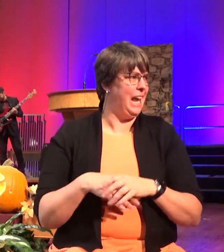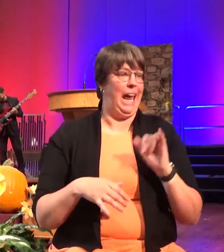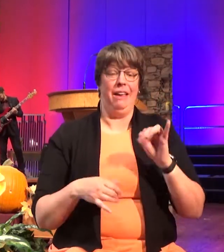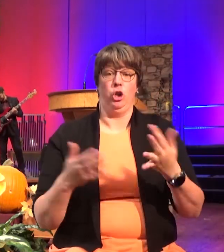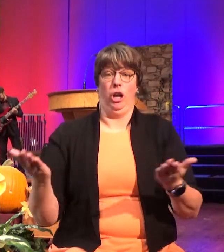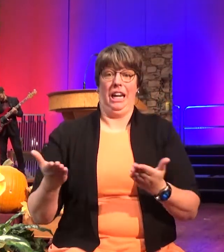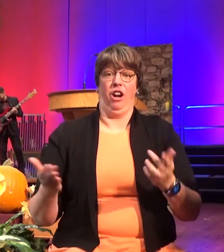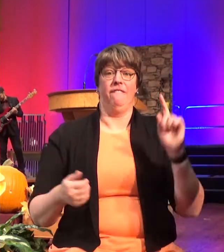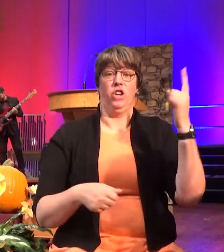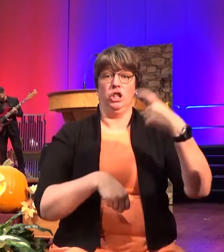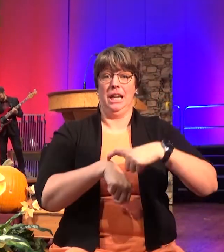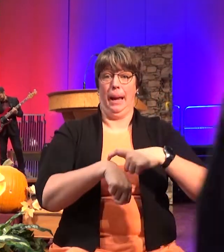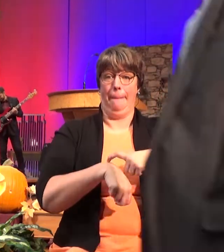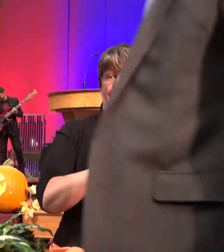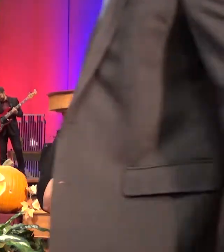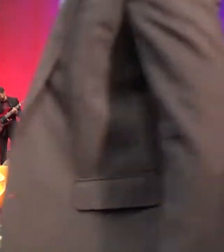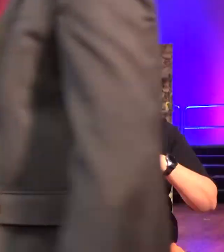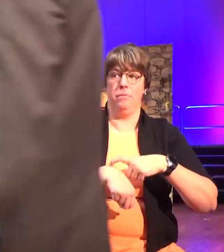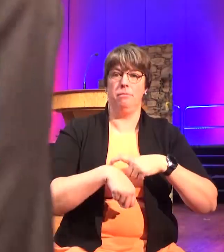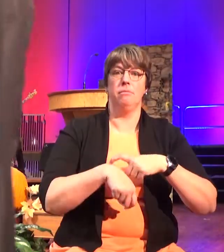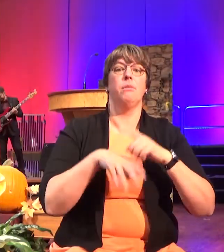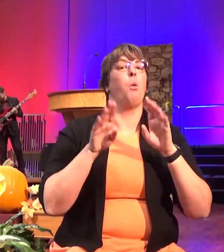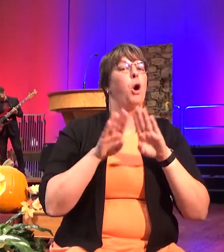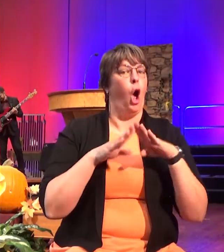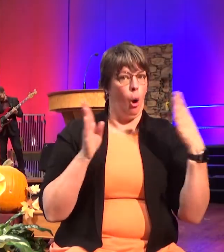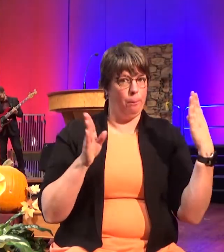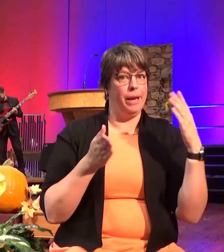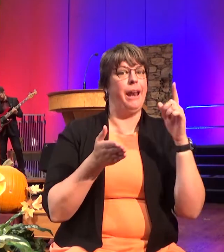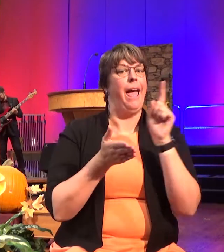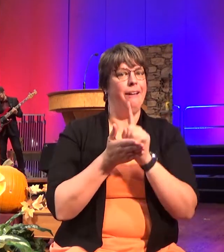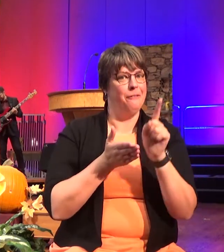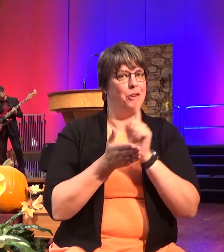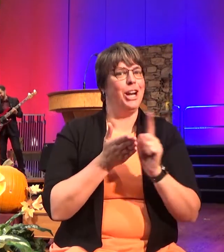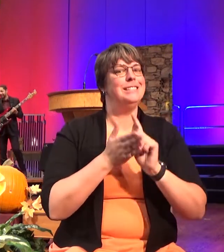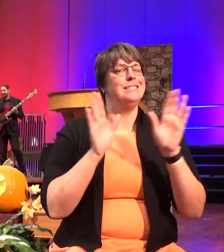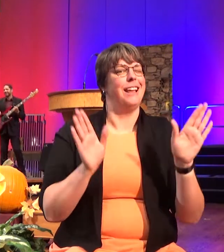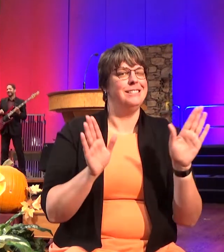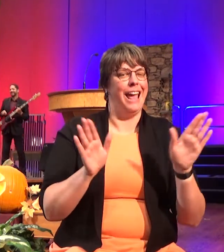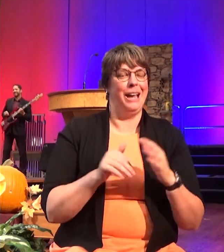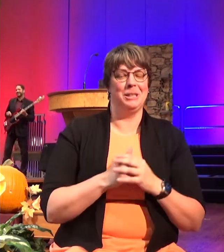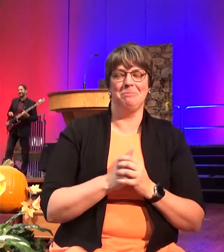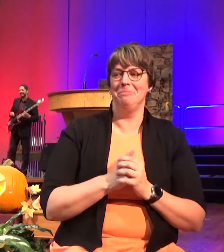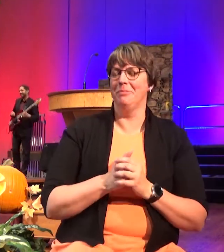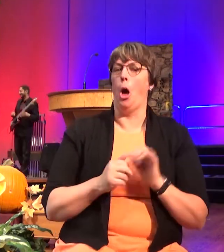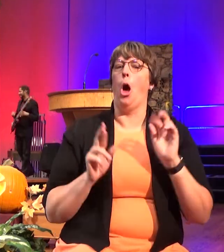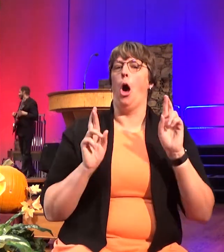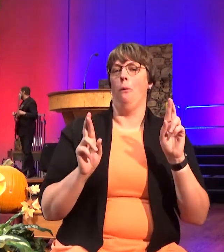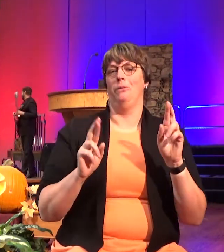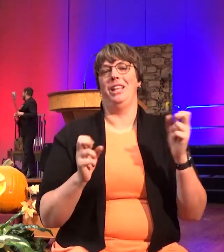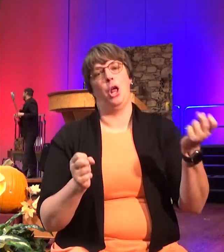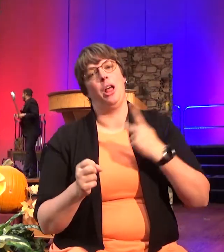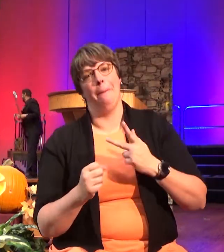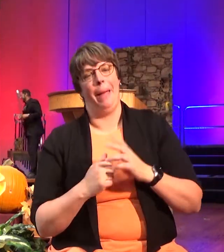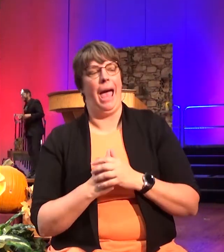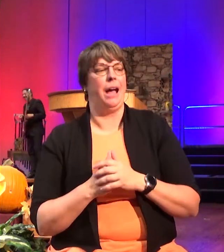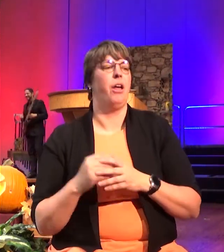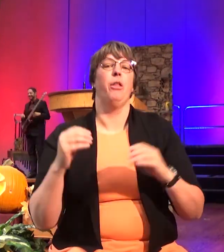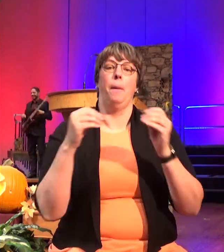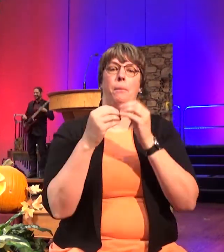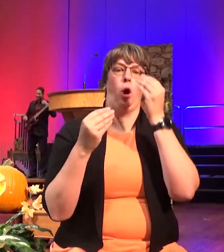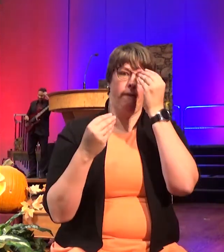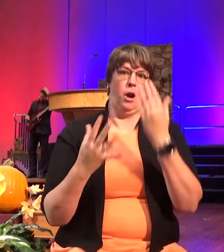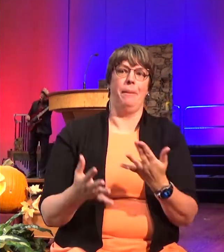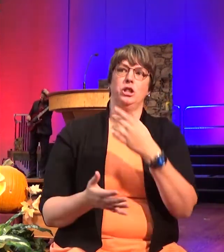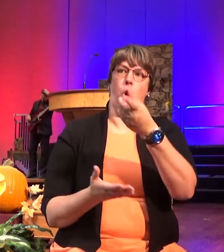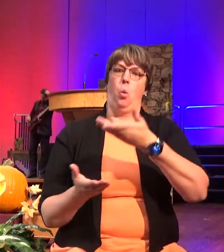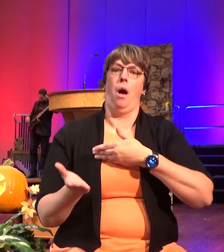open every Sunday. And hope that you'll come back and see us again. There's information out in the lobby. There's a welcome center out in